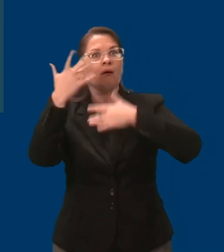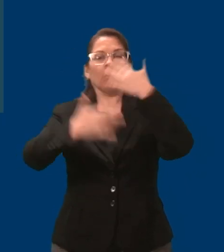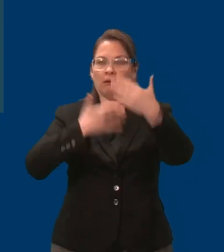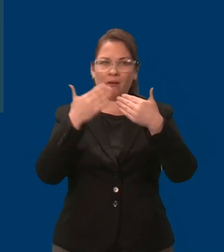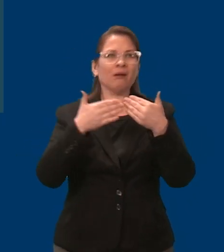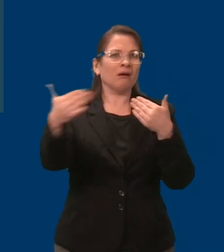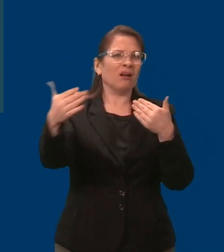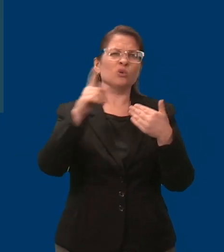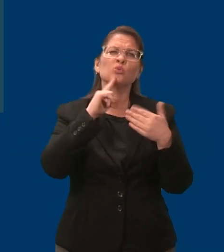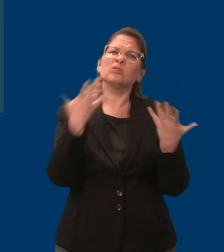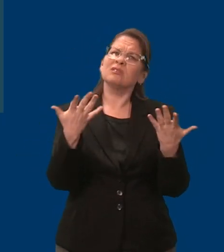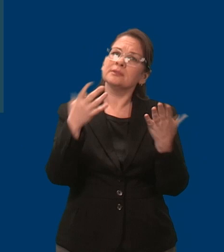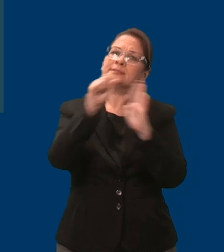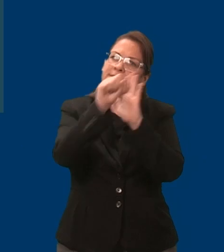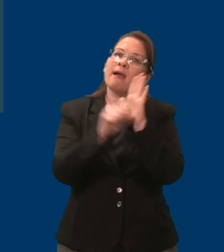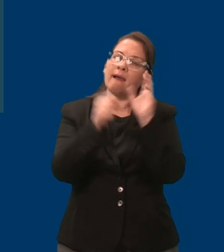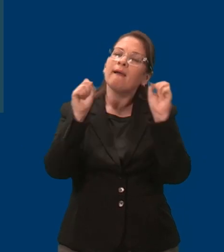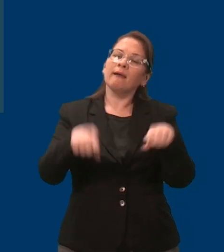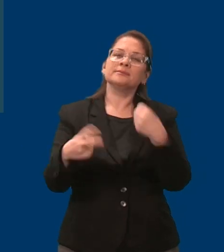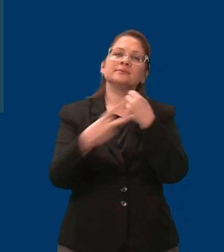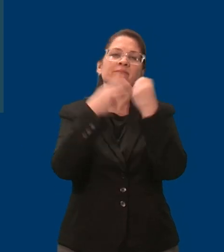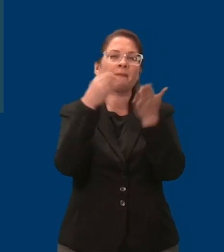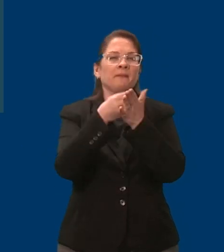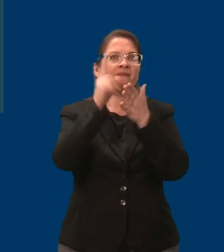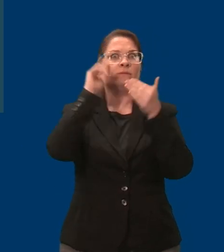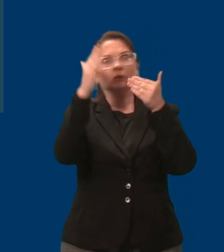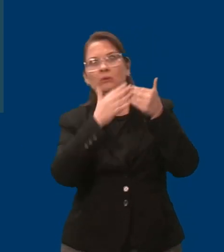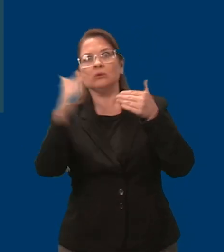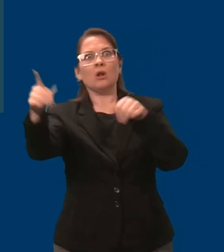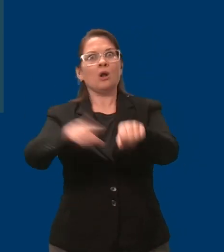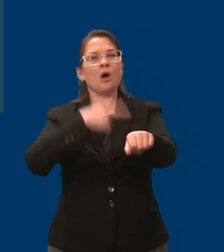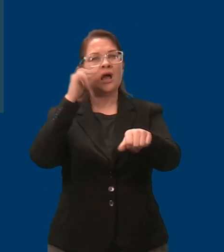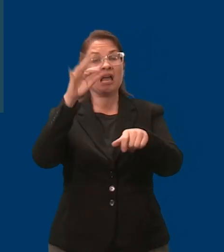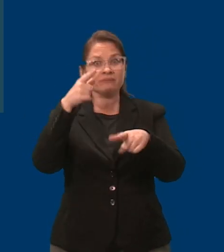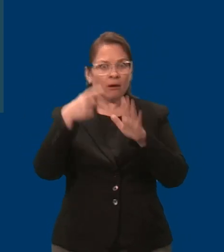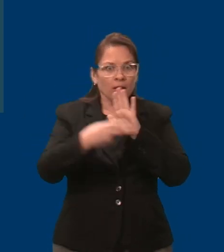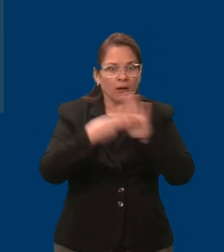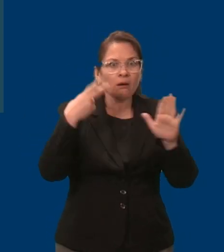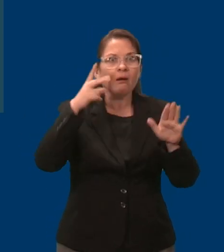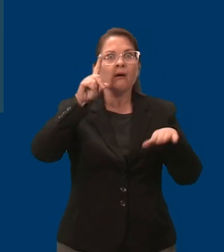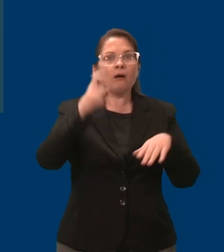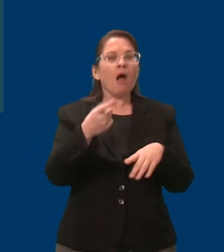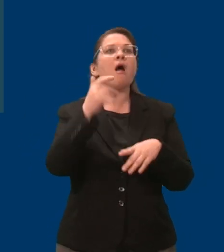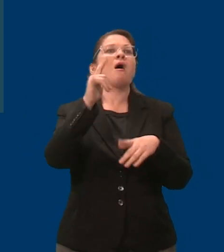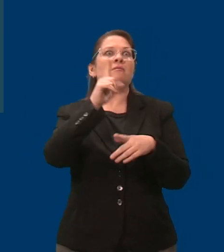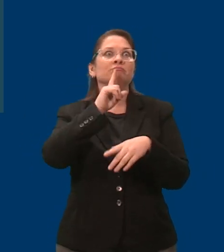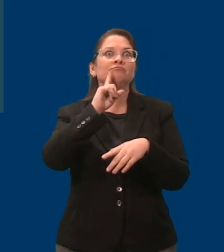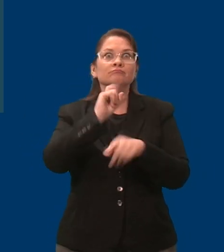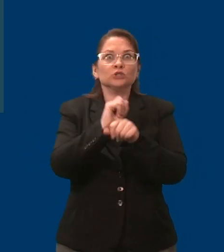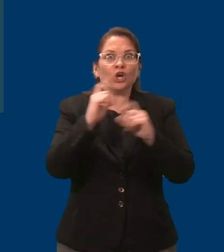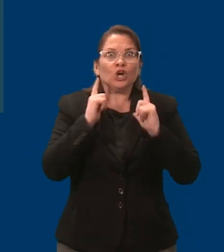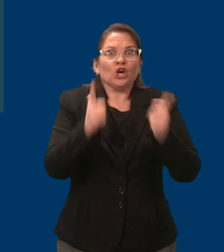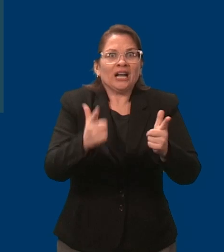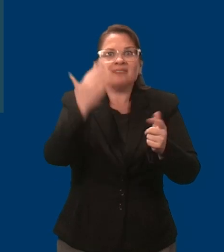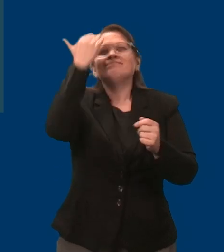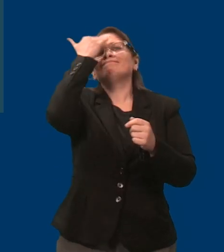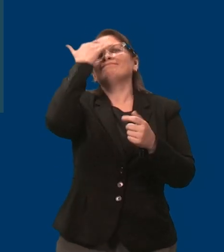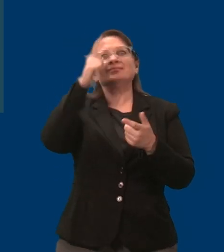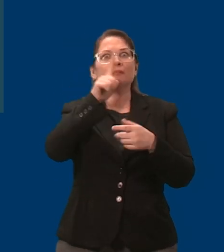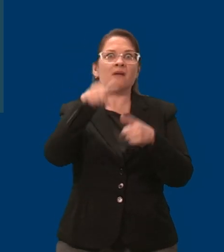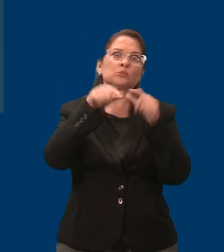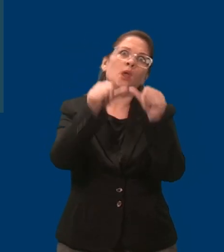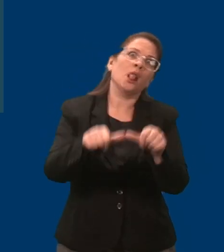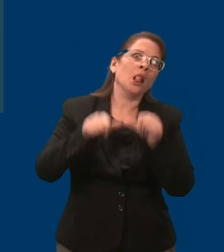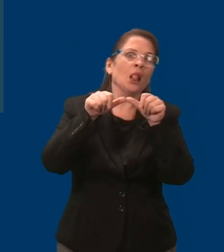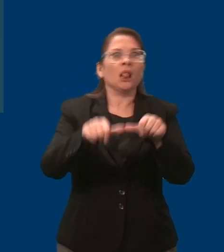long term by treating these patients early and stopping the need for long-term hospitalizations in the future. As a parent and a citizen,